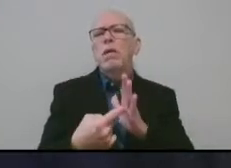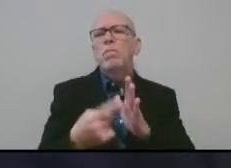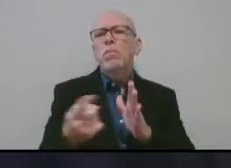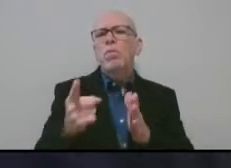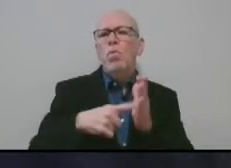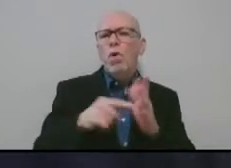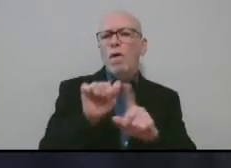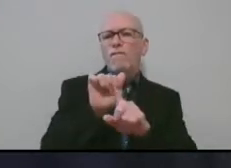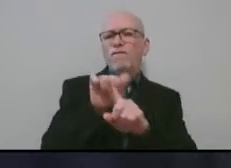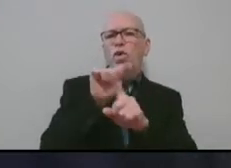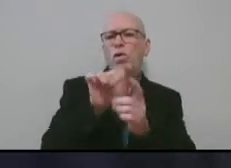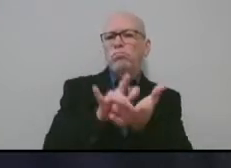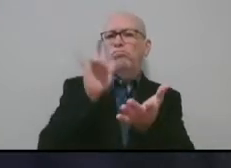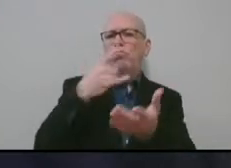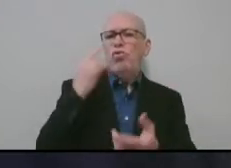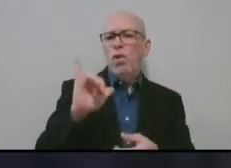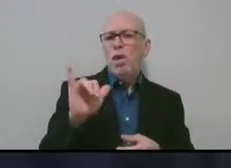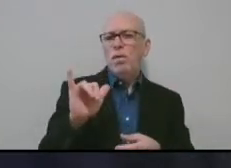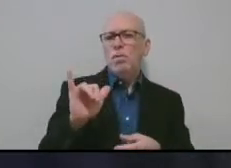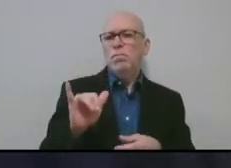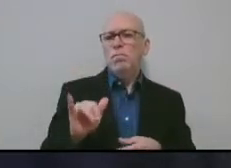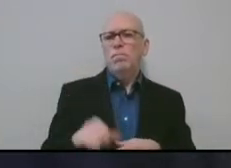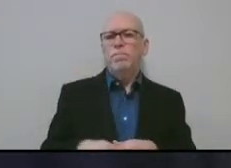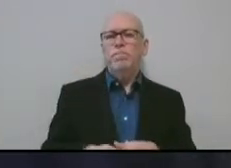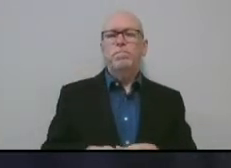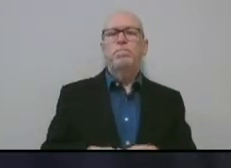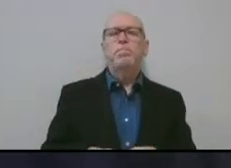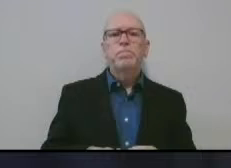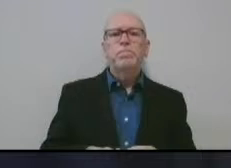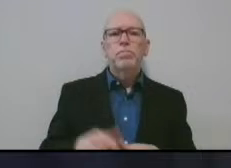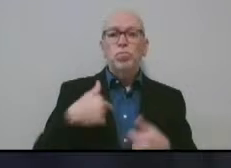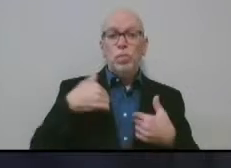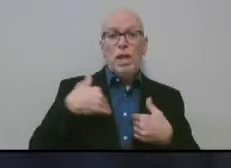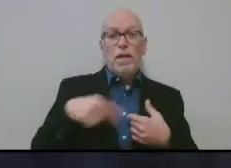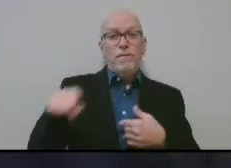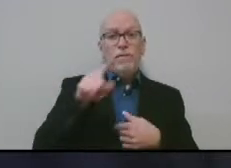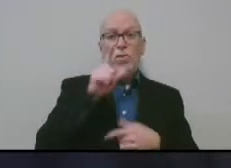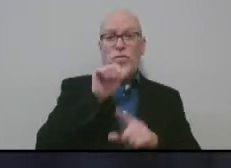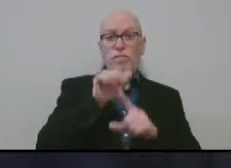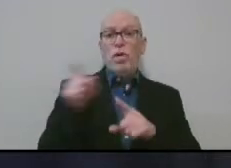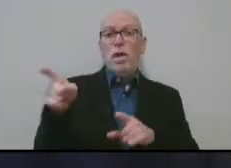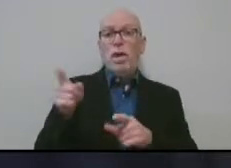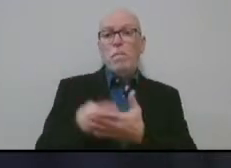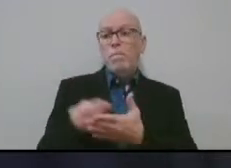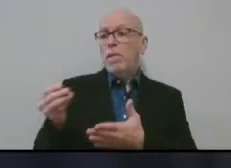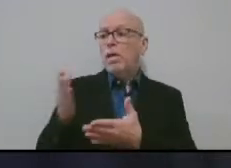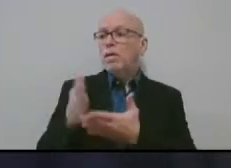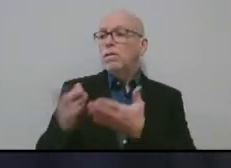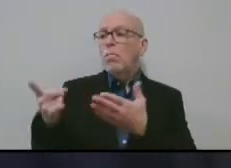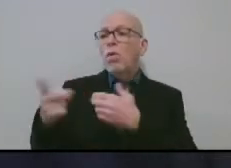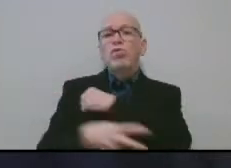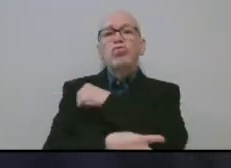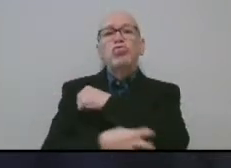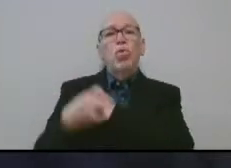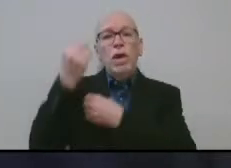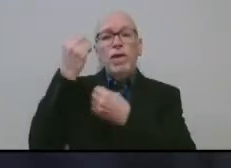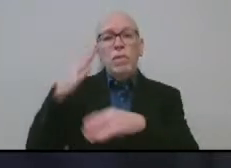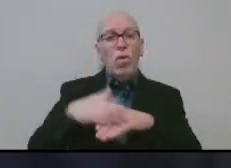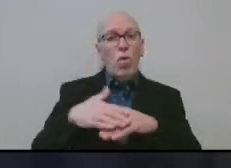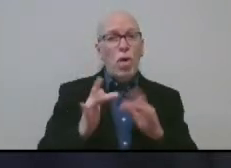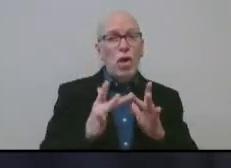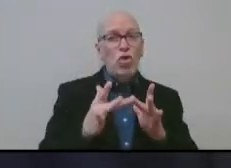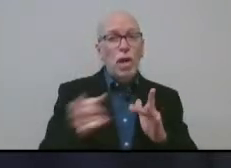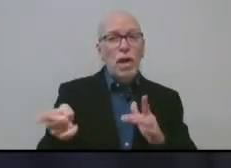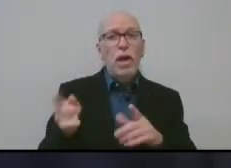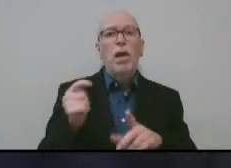fraud looks like in our system. We have fraudsters purchasing someone's stolen information on the dark web and then